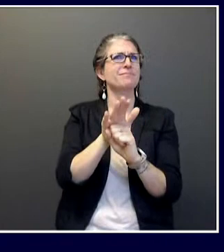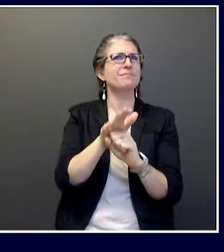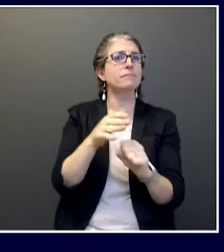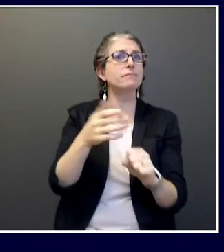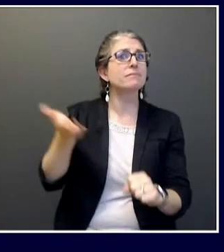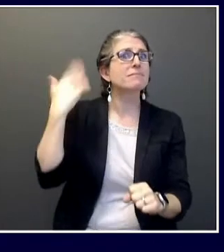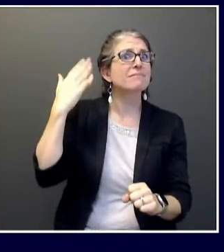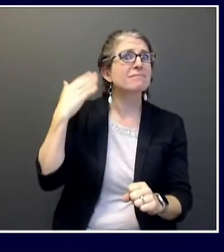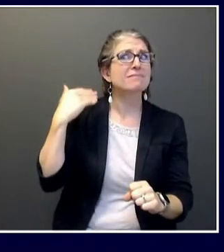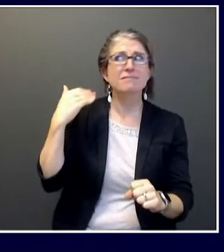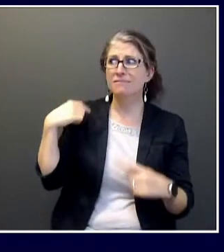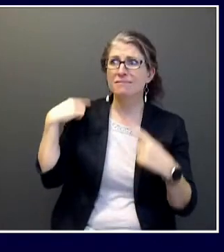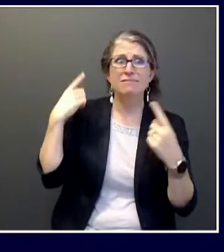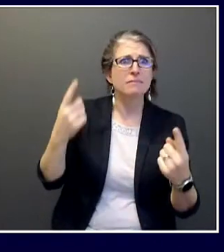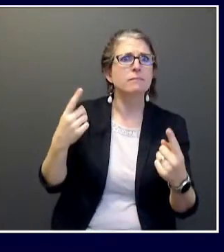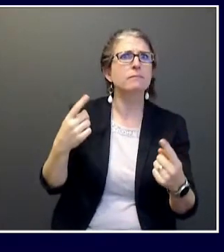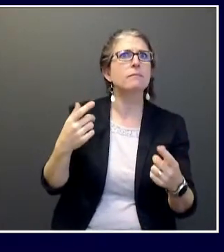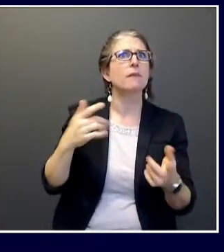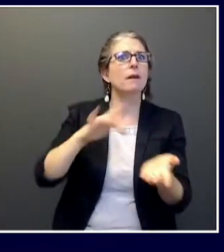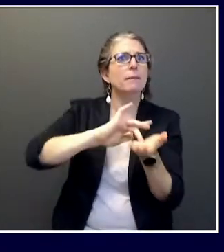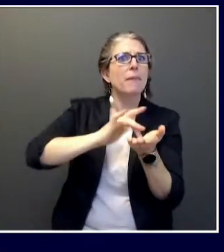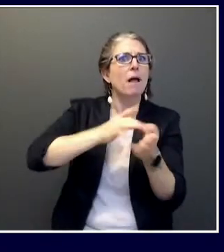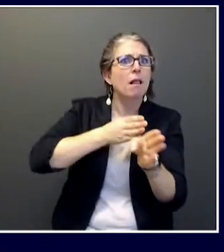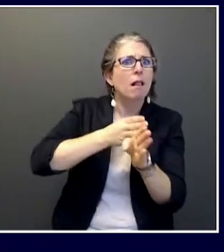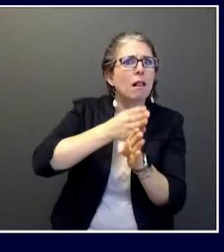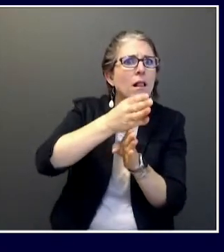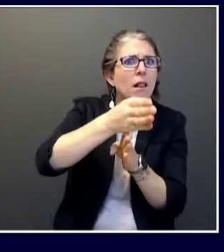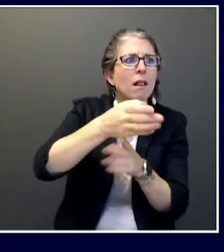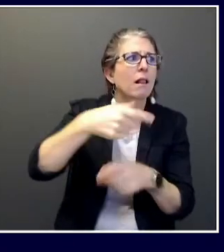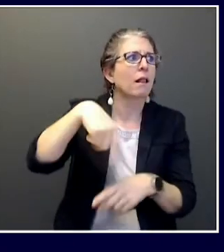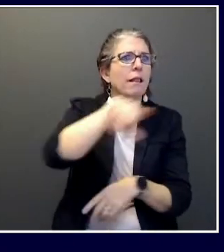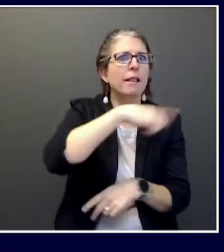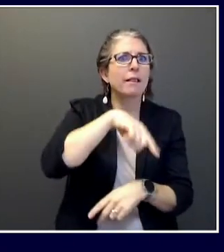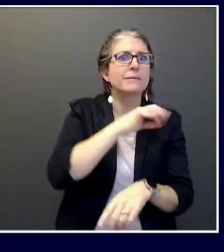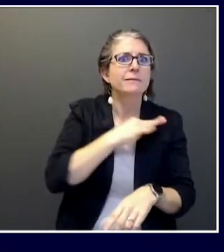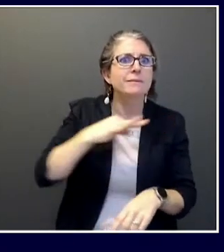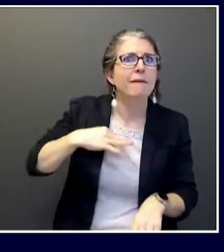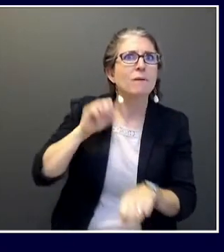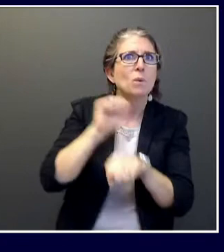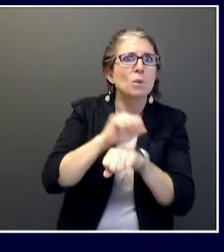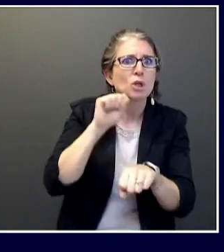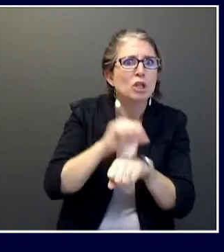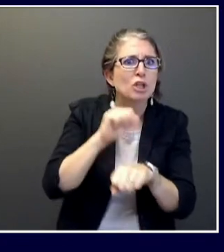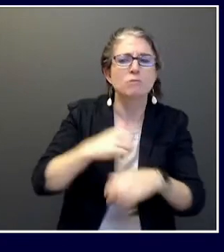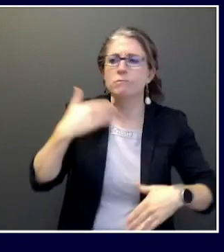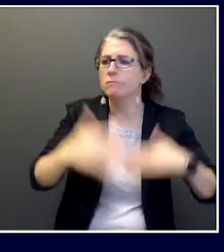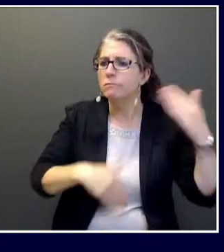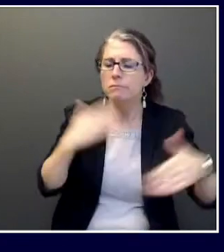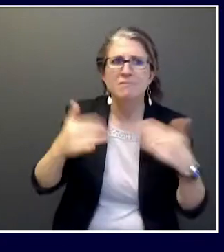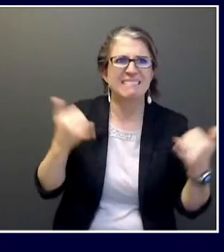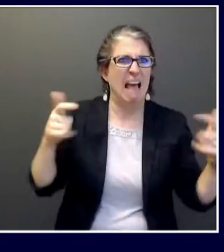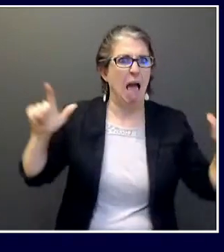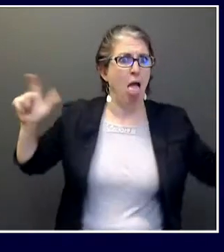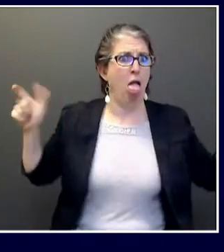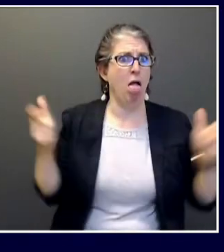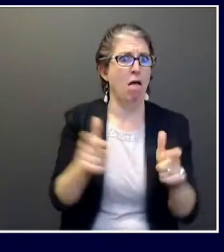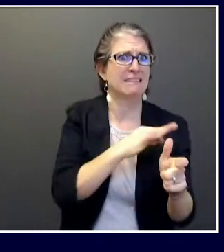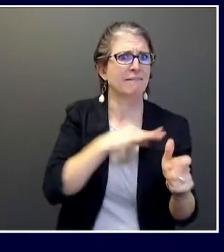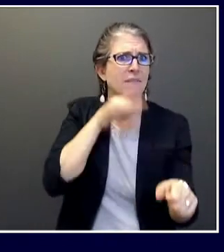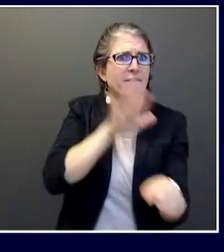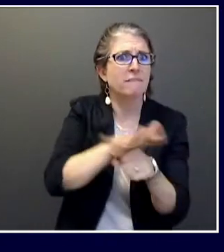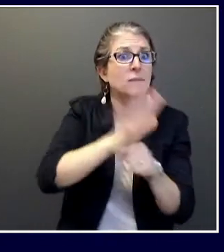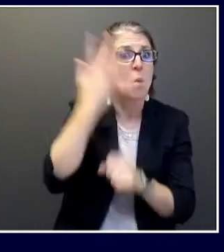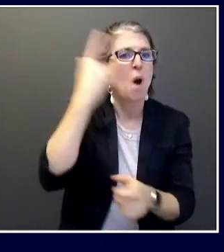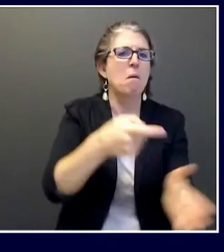mandate has been listed as a reason for a worker shortage. Lincoln, a nursing home there, losing 60